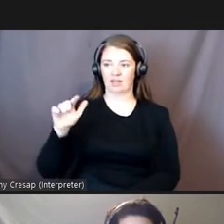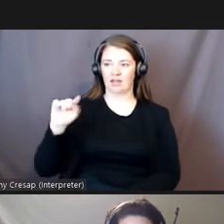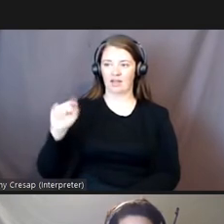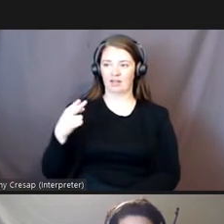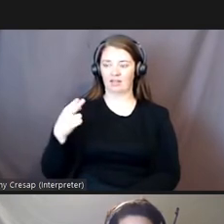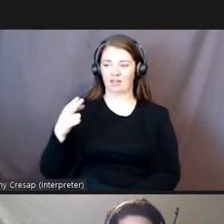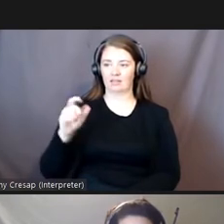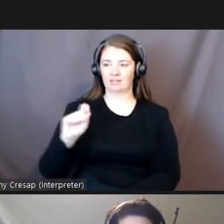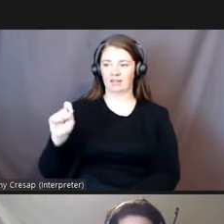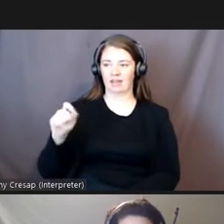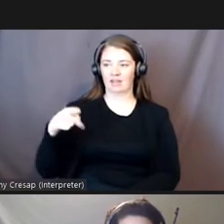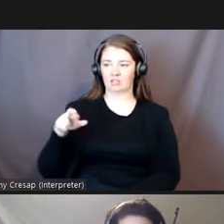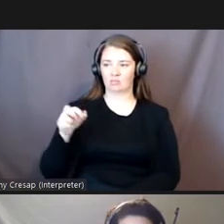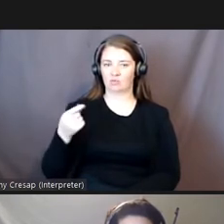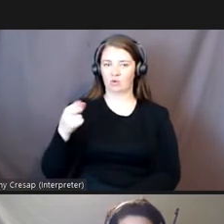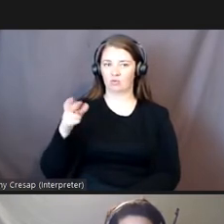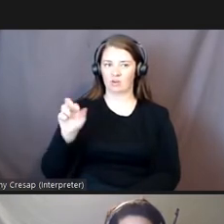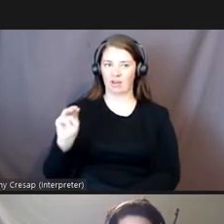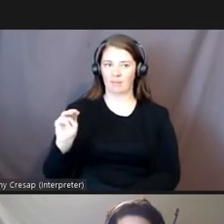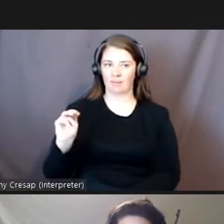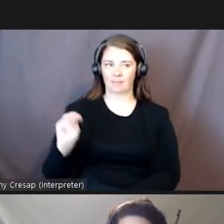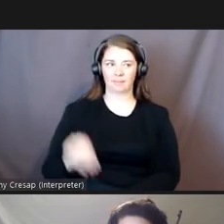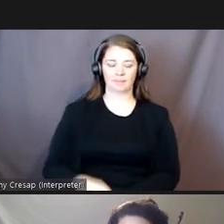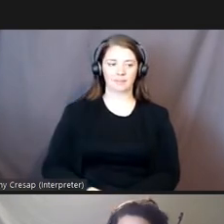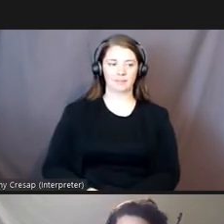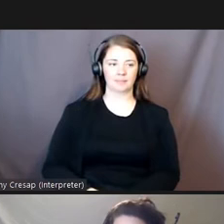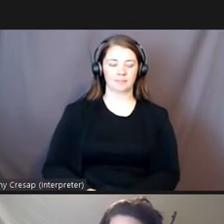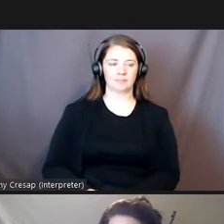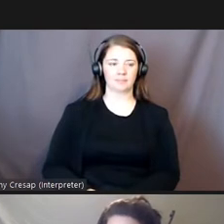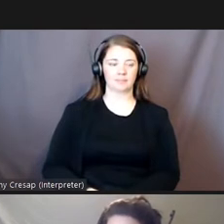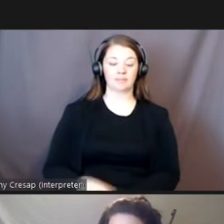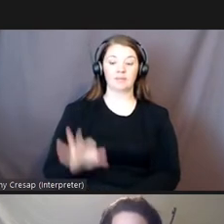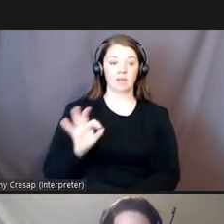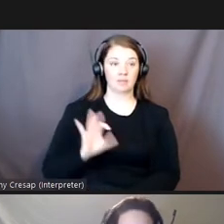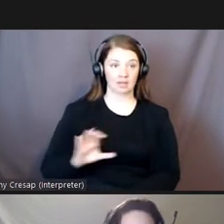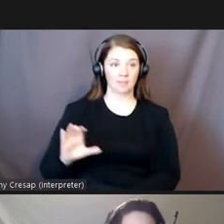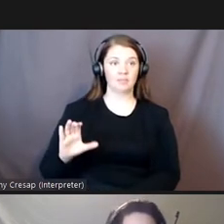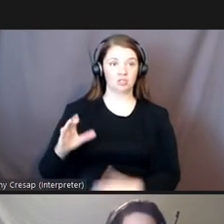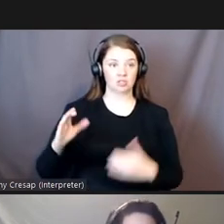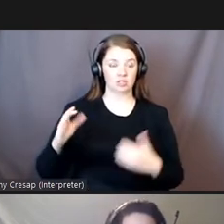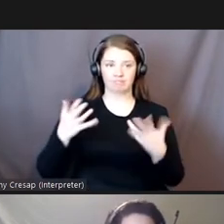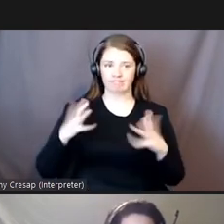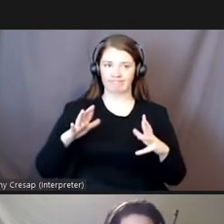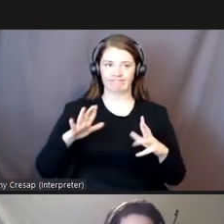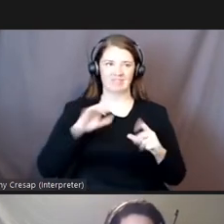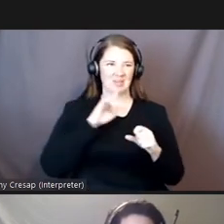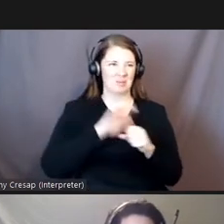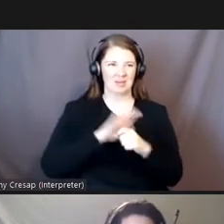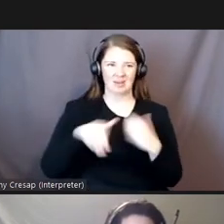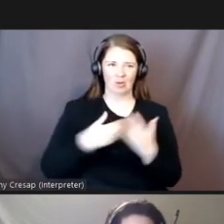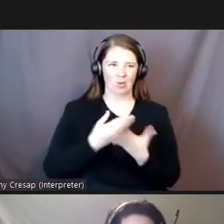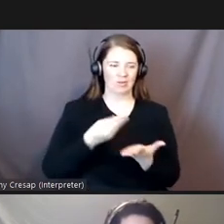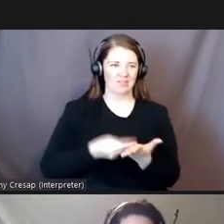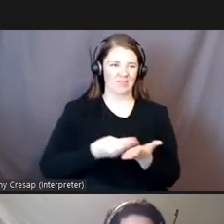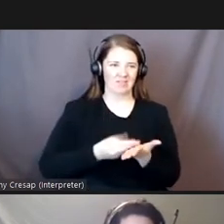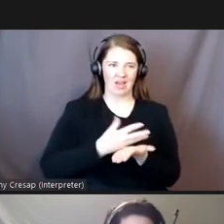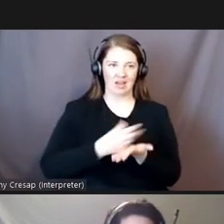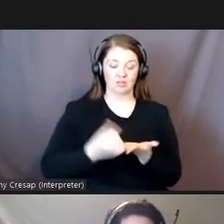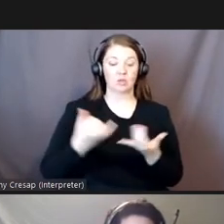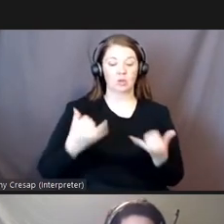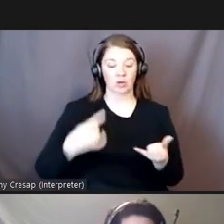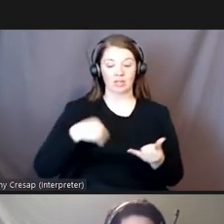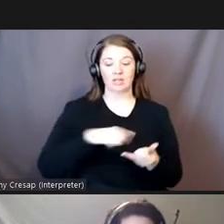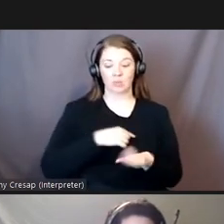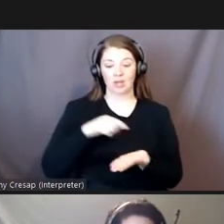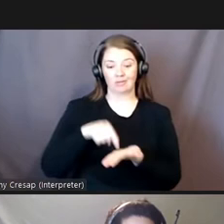www.fcc.gov/covid-19-telehealth-program. Like I said, the commission has committed all the funds We're currently in the invoicing